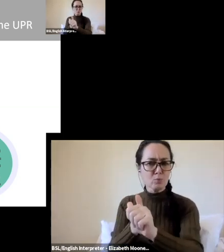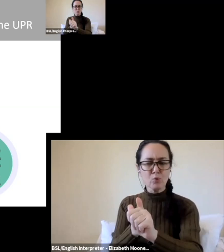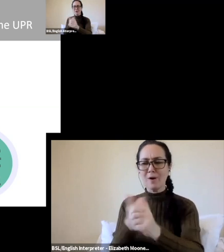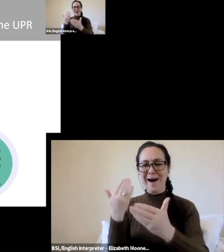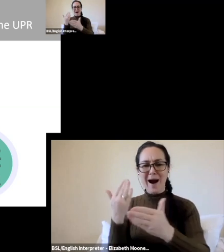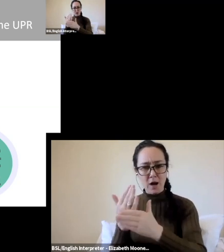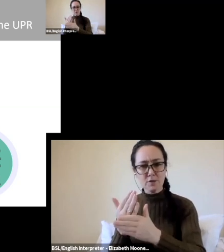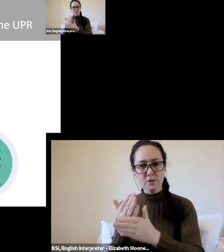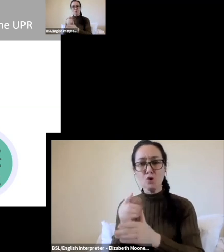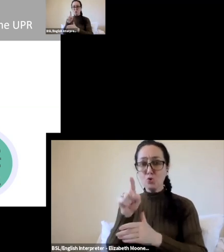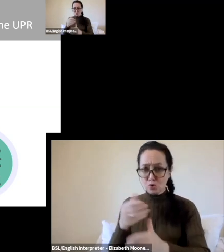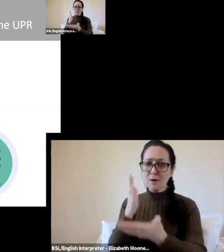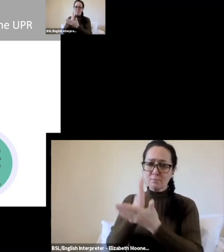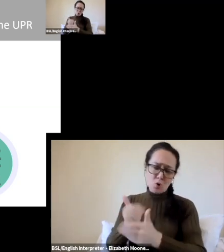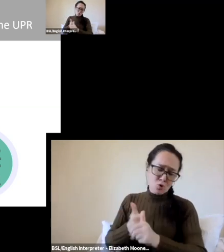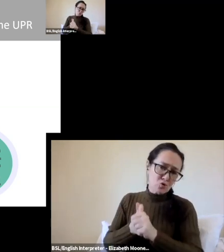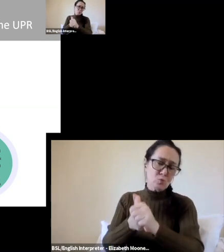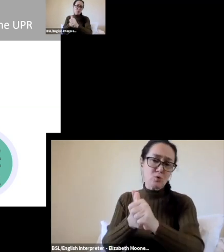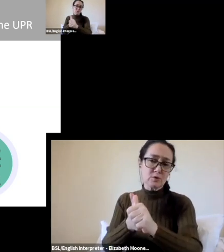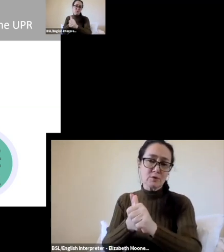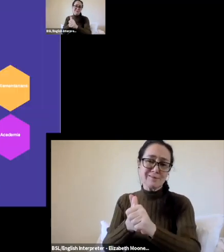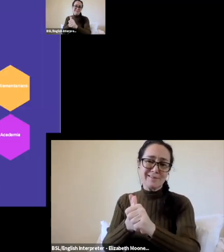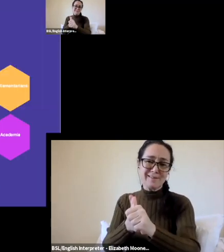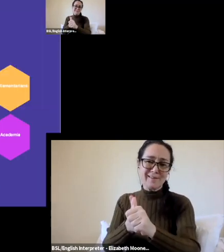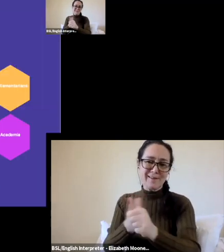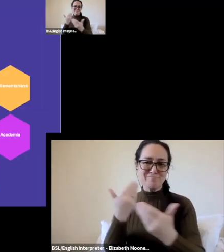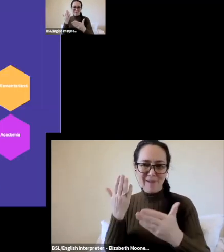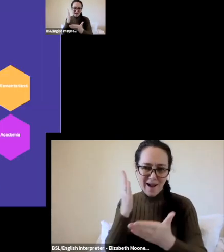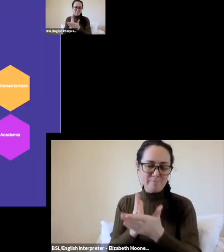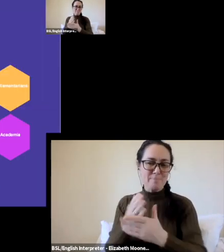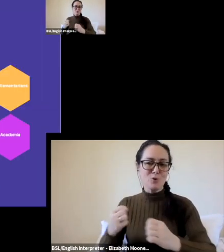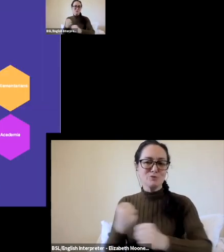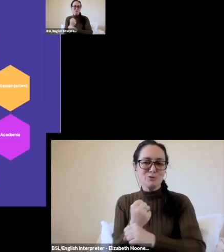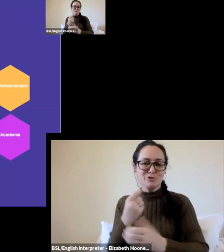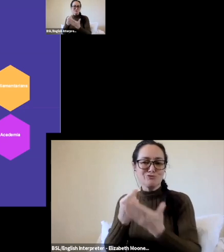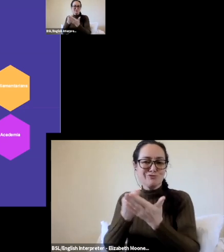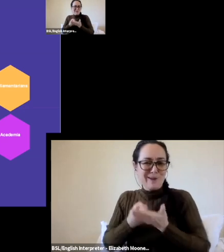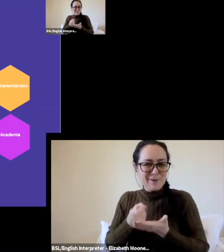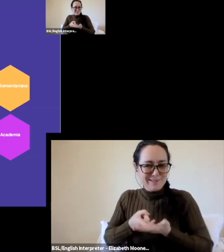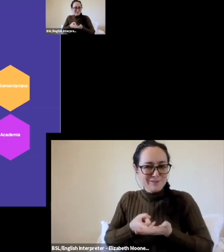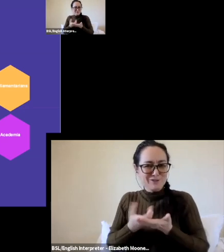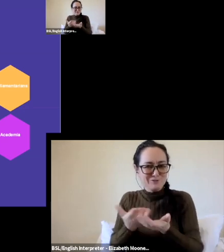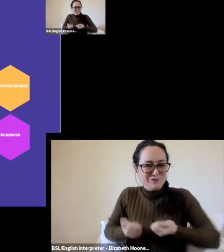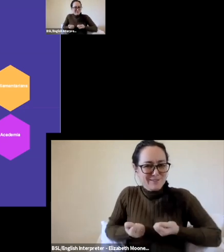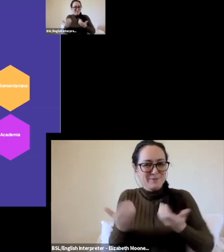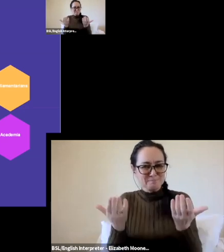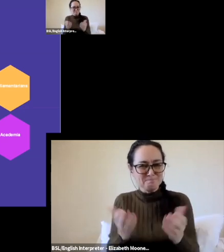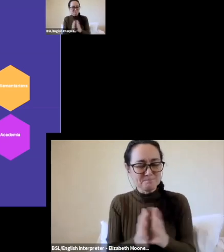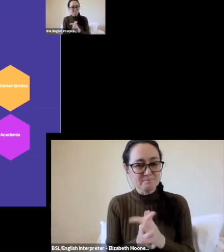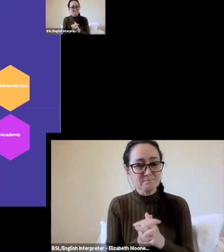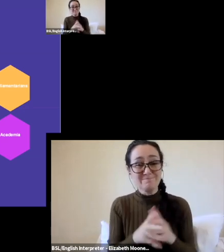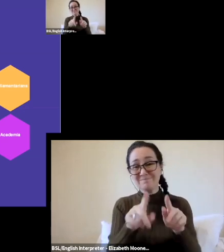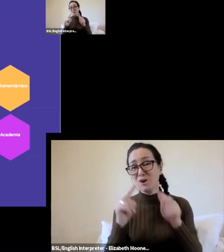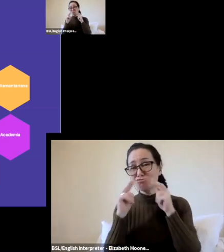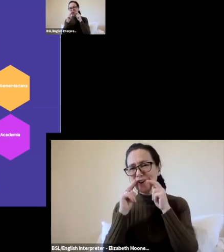the implementation of those recommendations. This is just really an overview